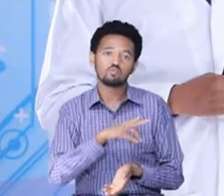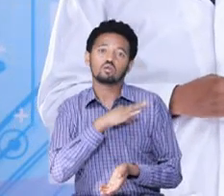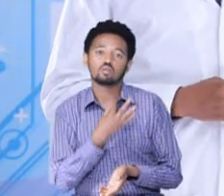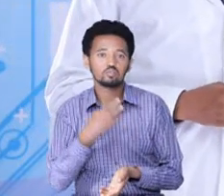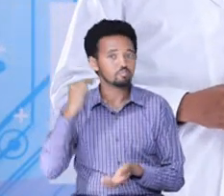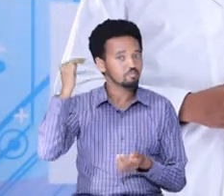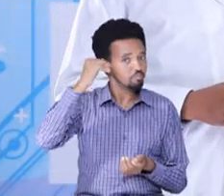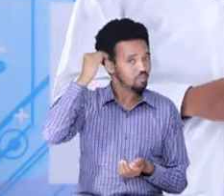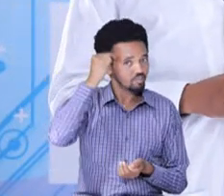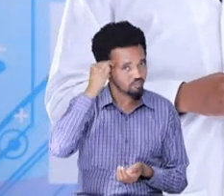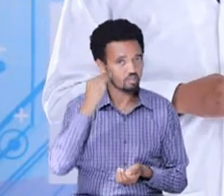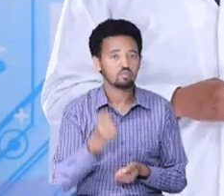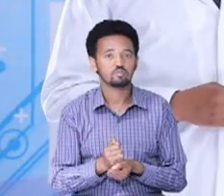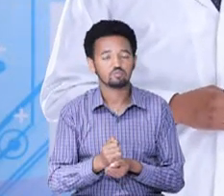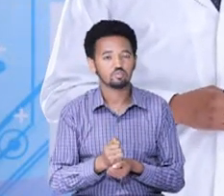minister